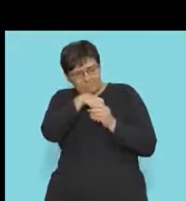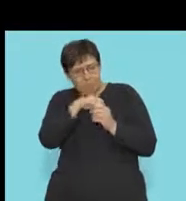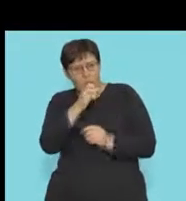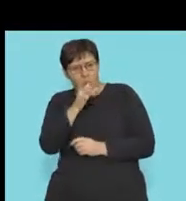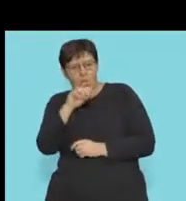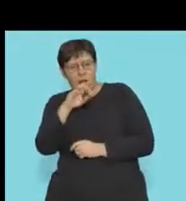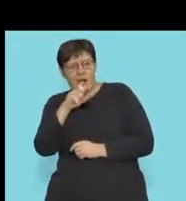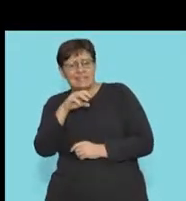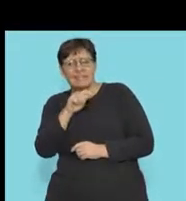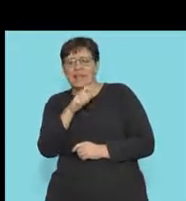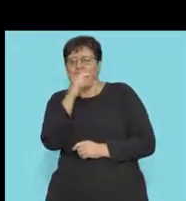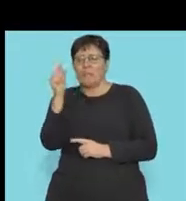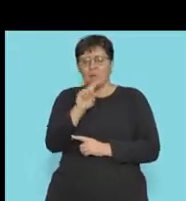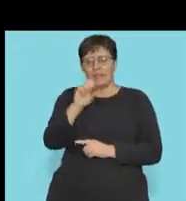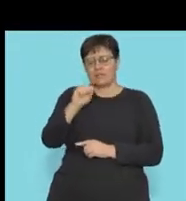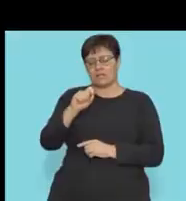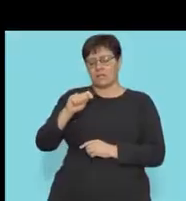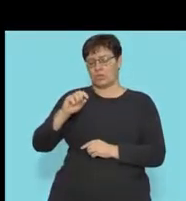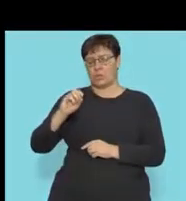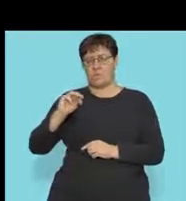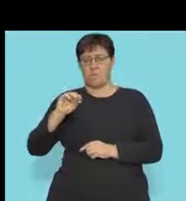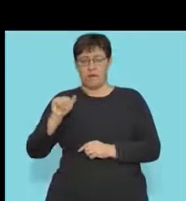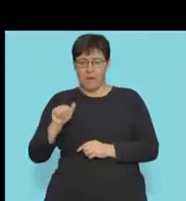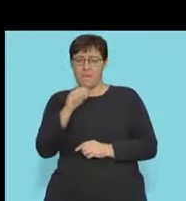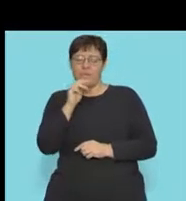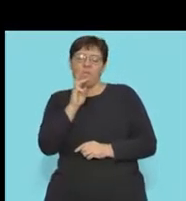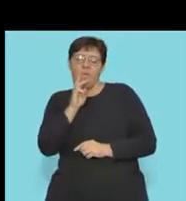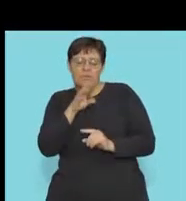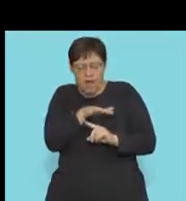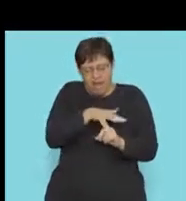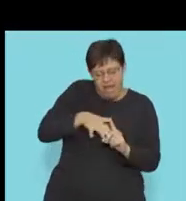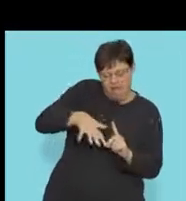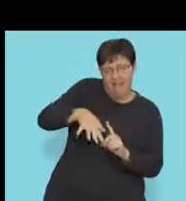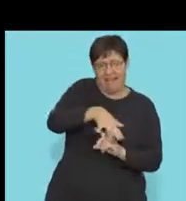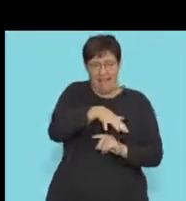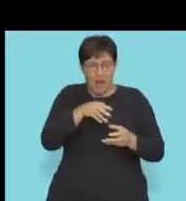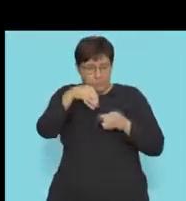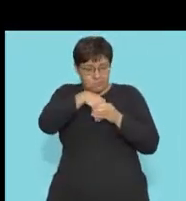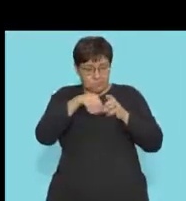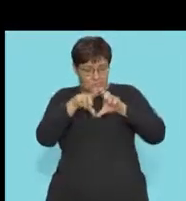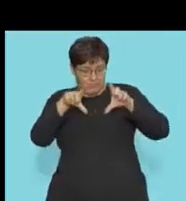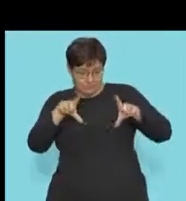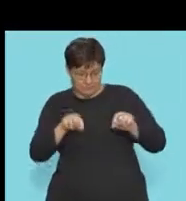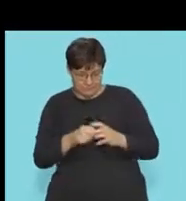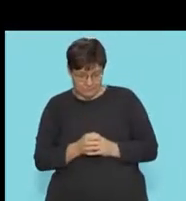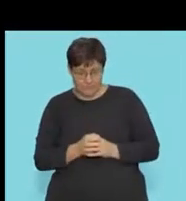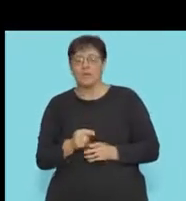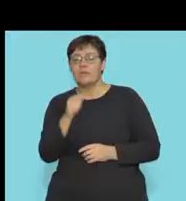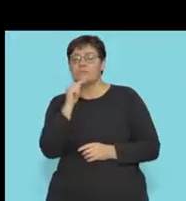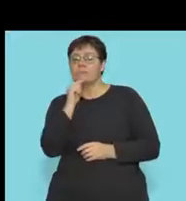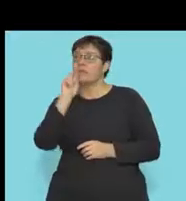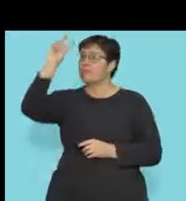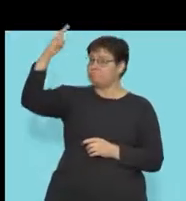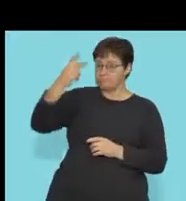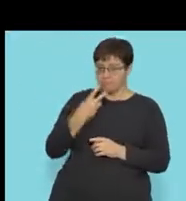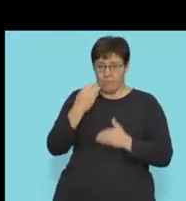is called the stroma, and that is again the liquid part of the chloroplast in which a process of